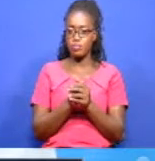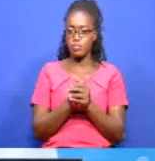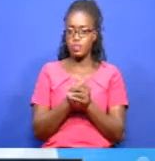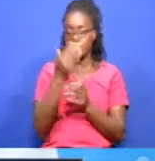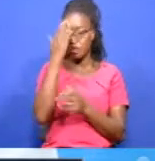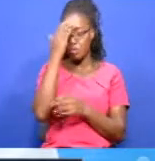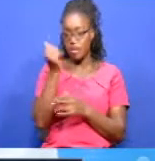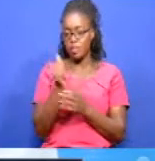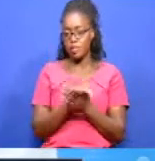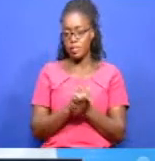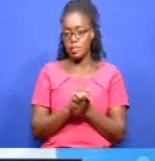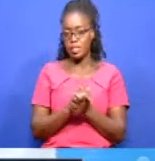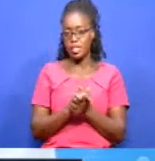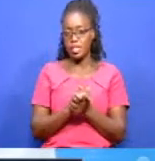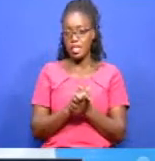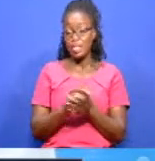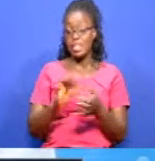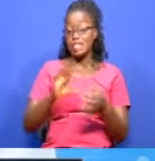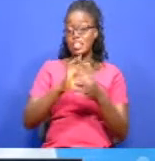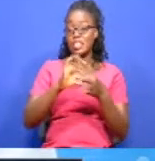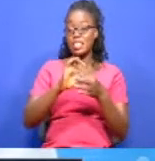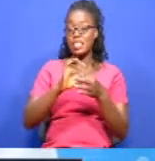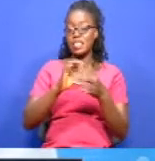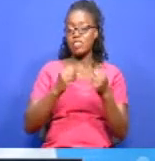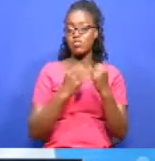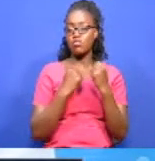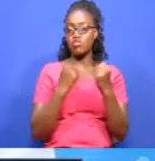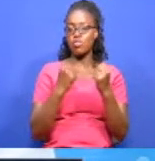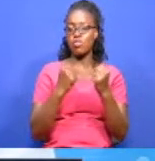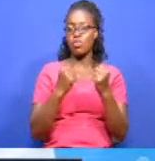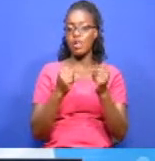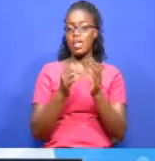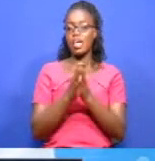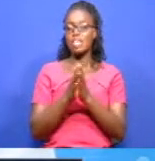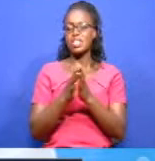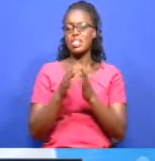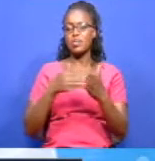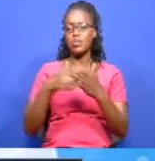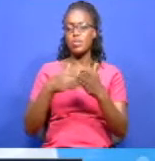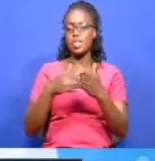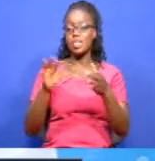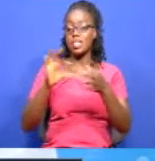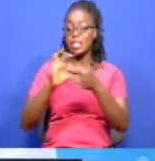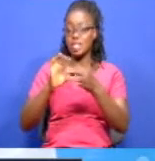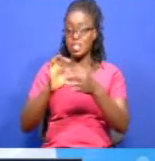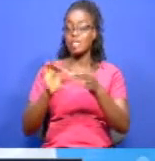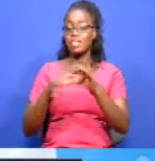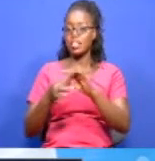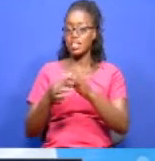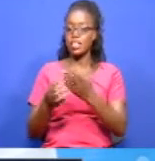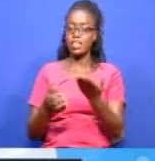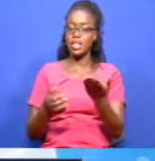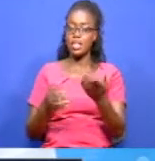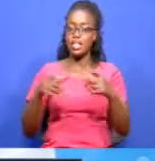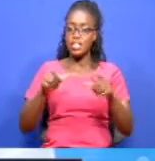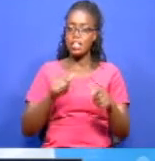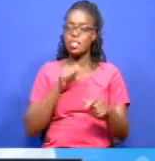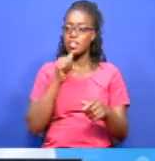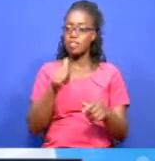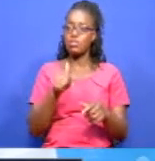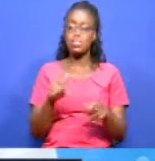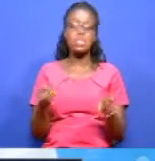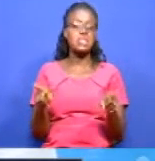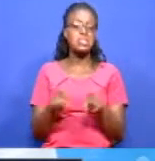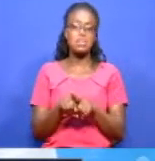chain is only as strong as its weakest link. Let us not be that